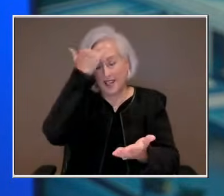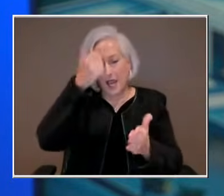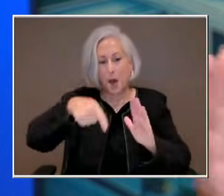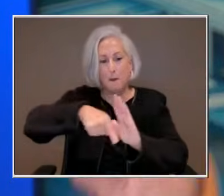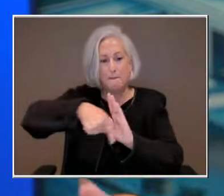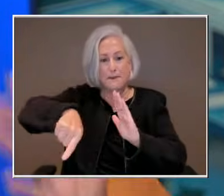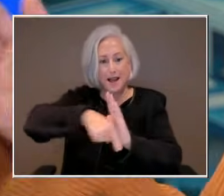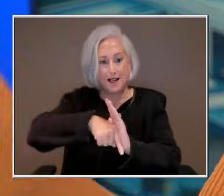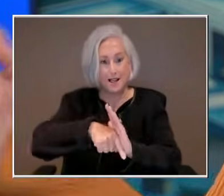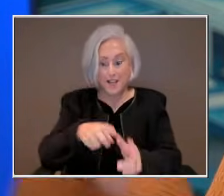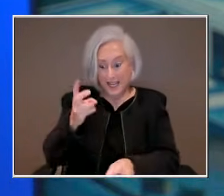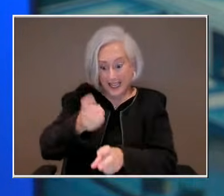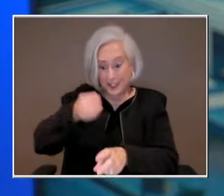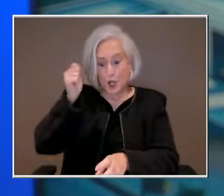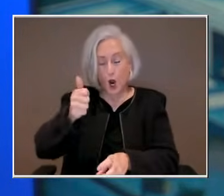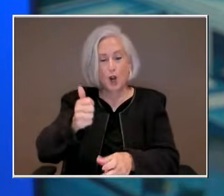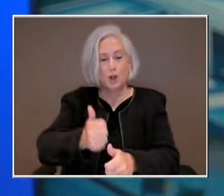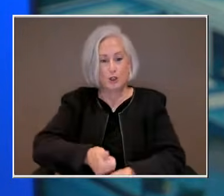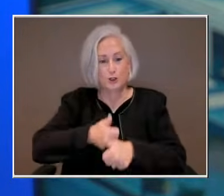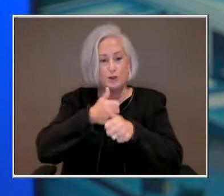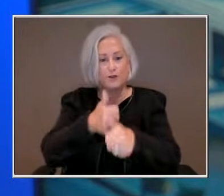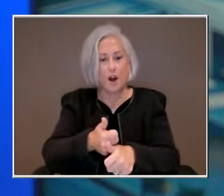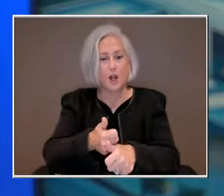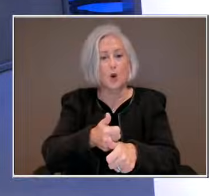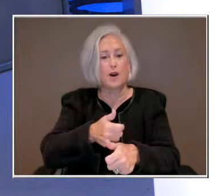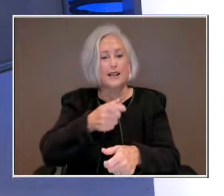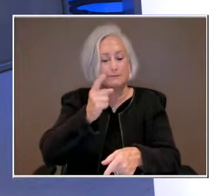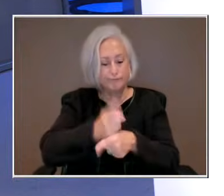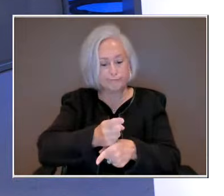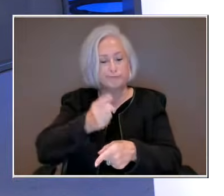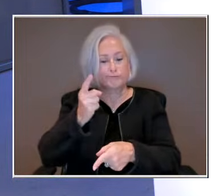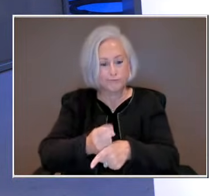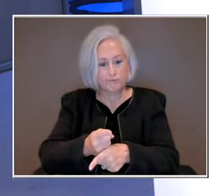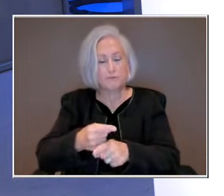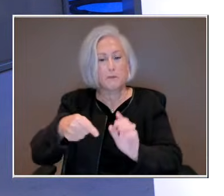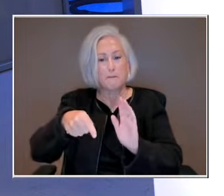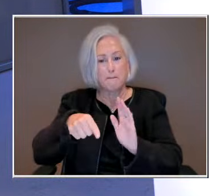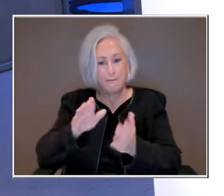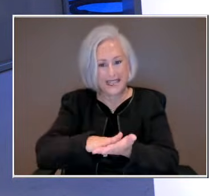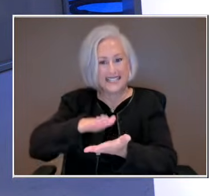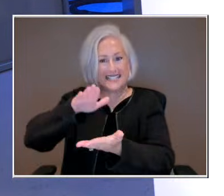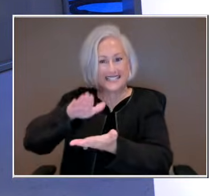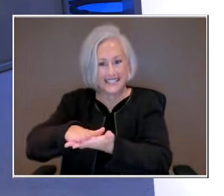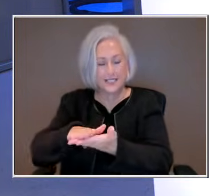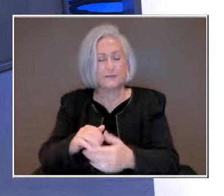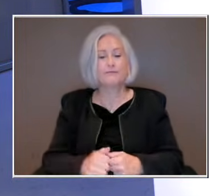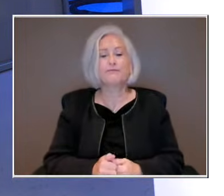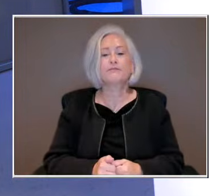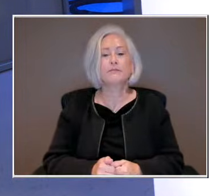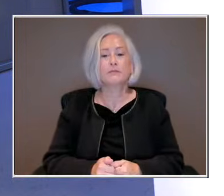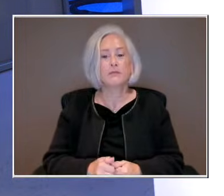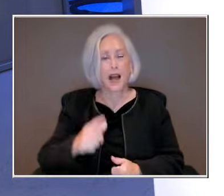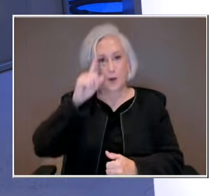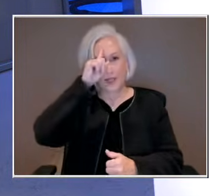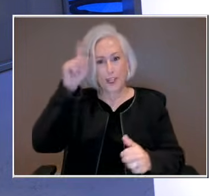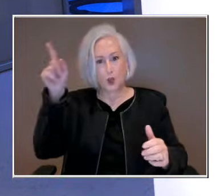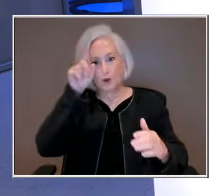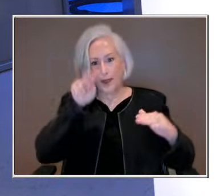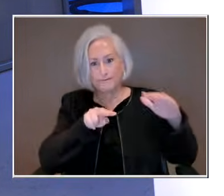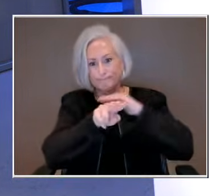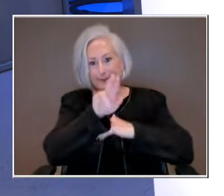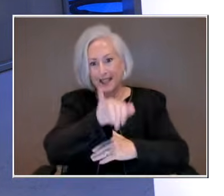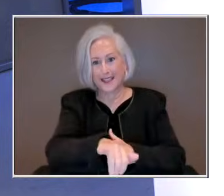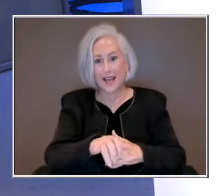a set digital beat. That's what I was going to ask you, because I would think you could anticipate it, but we also had our reporter Janine Kiesling, who did